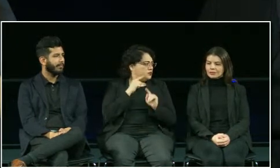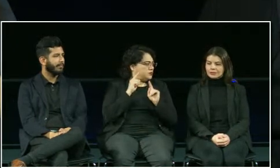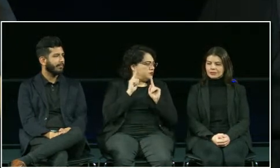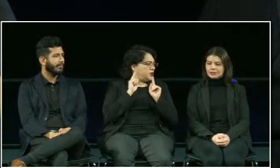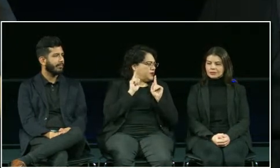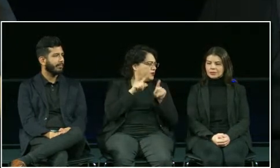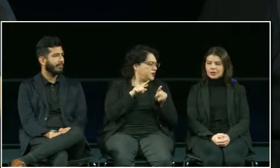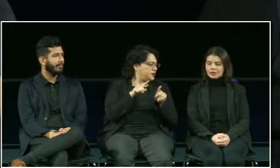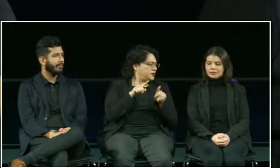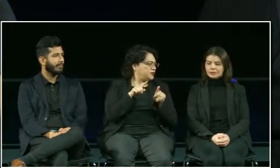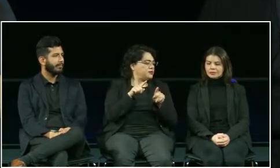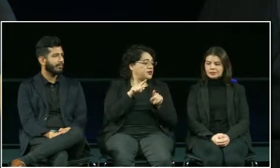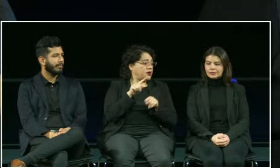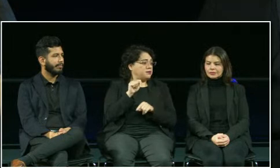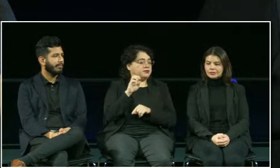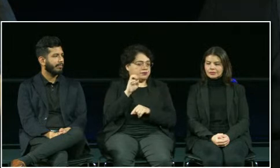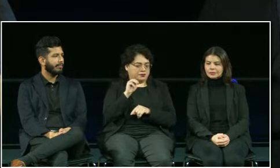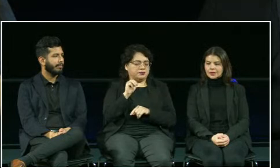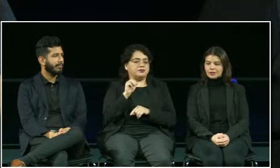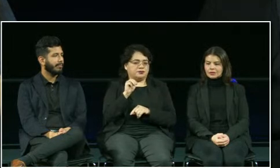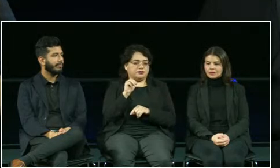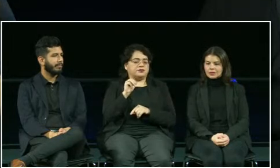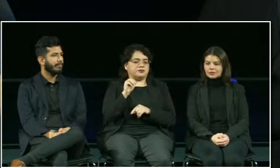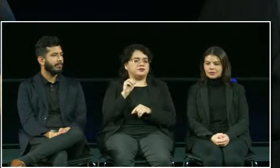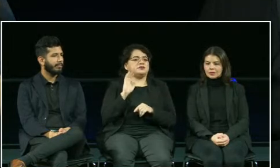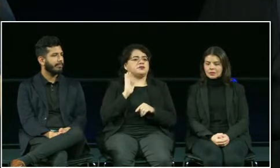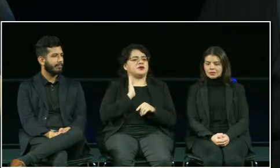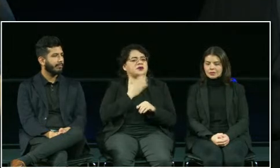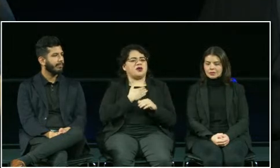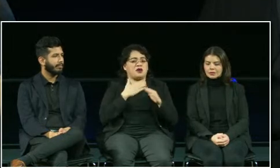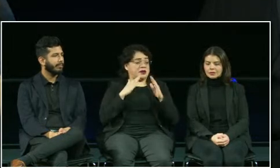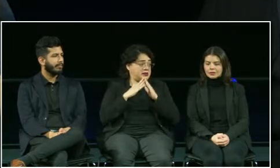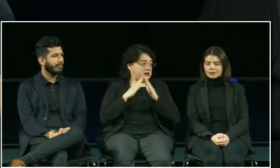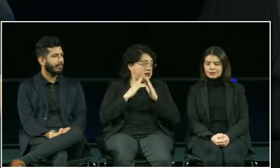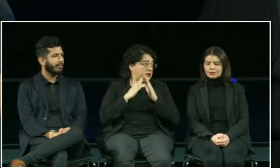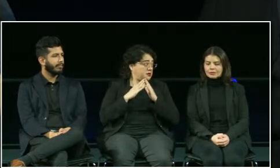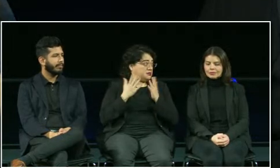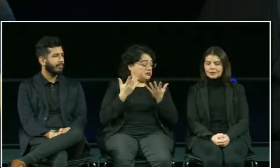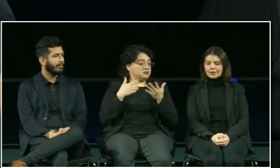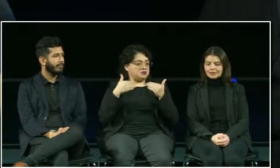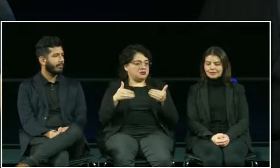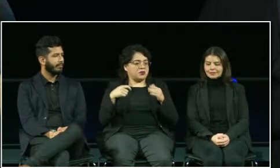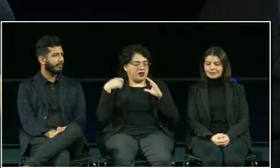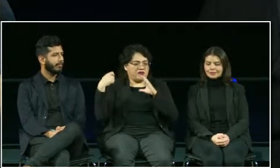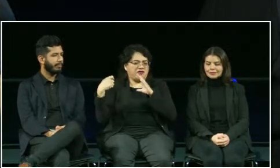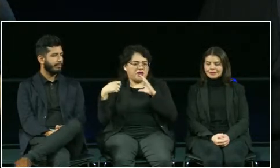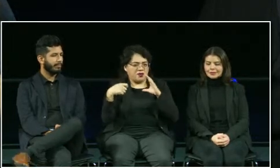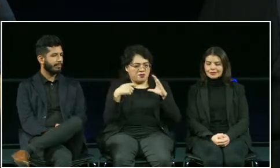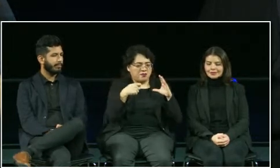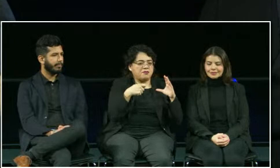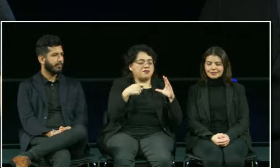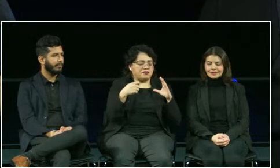go out of our city to film, and I wanted